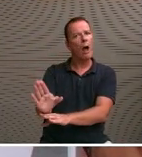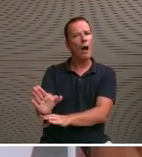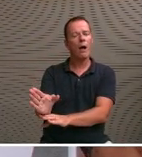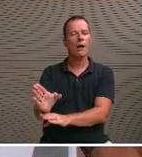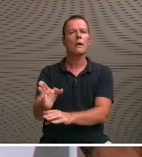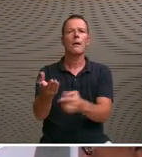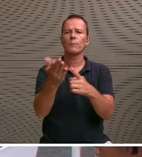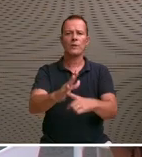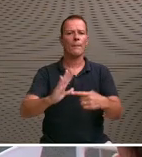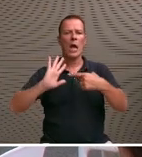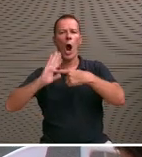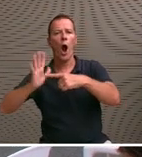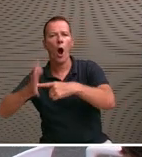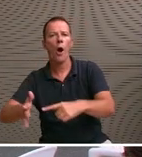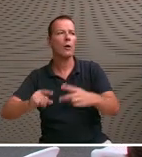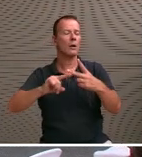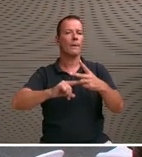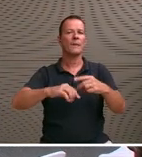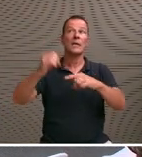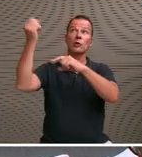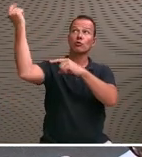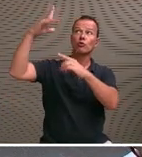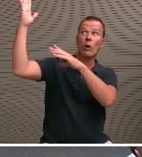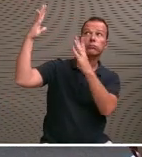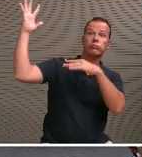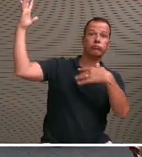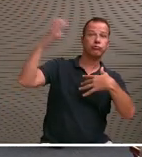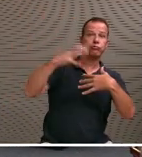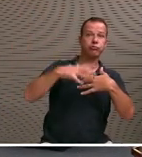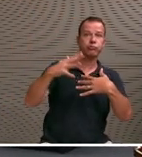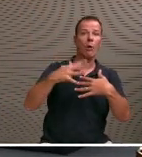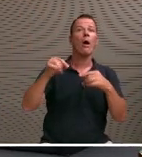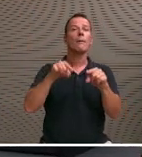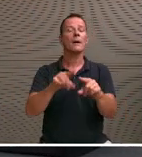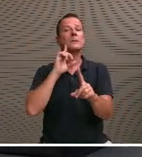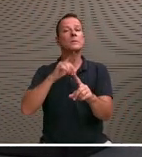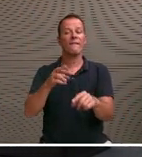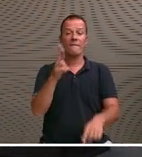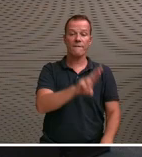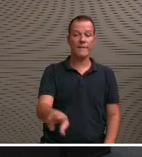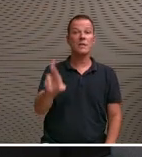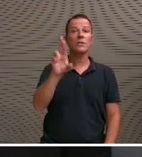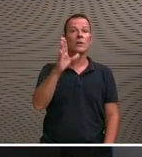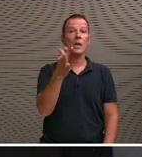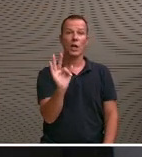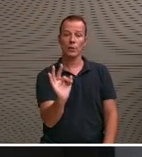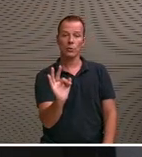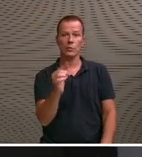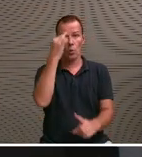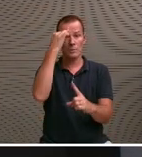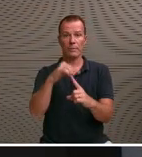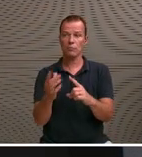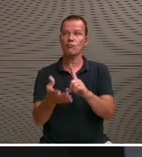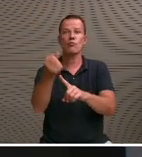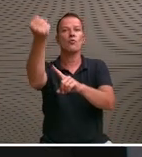by 6x and 14x this decade to keep 1.5 degrees in reach. Other things like carbon capture and storage